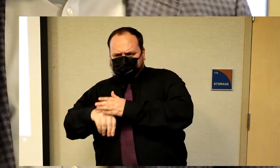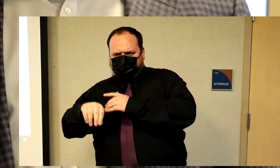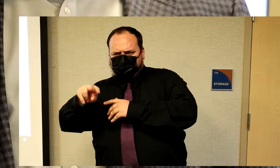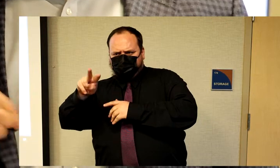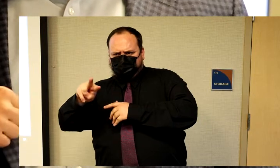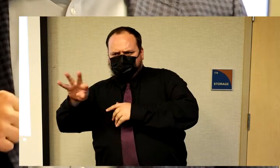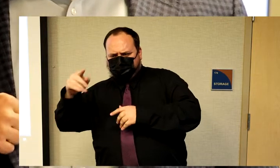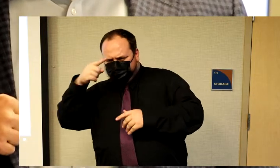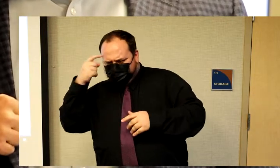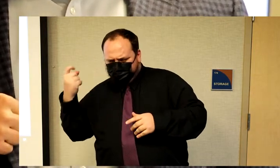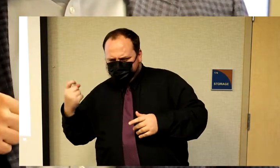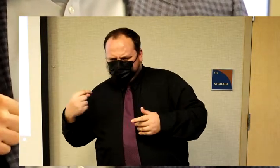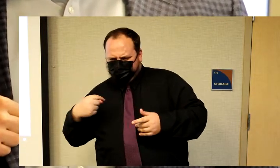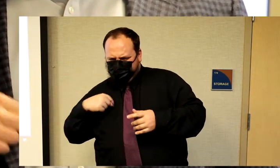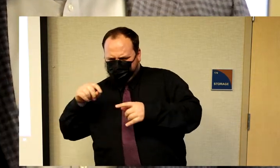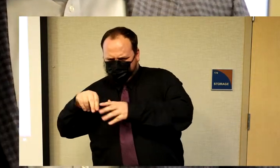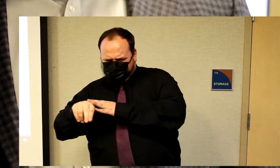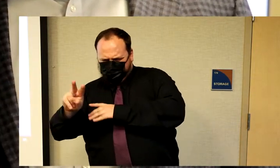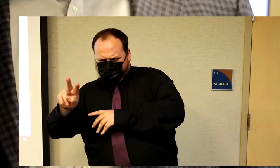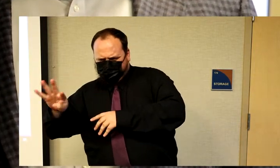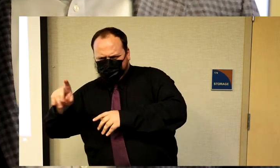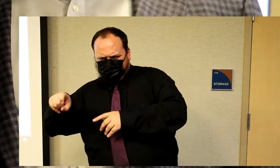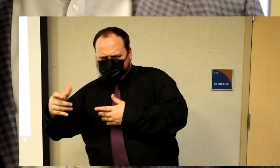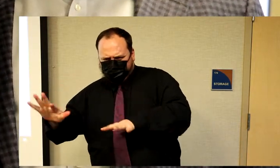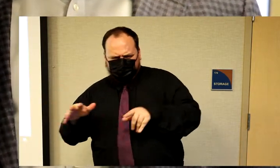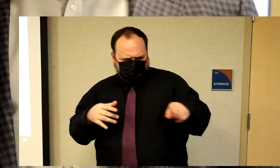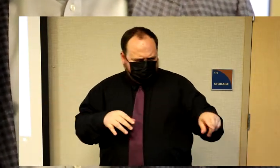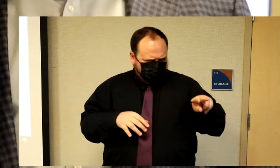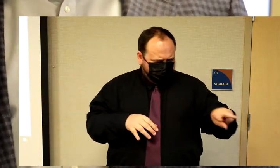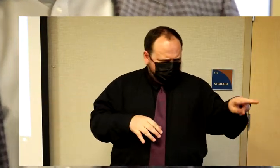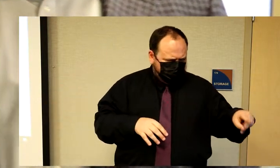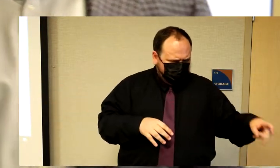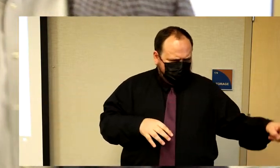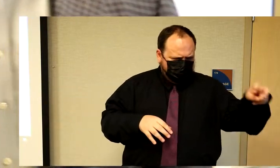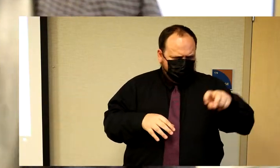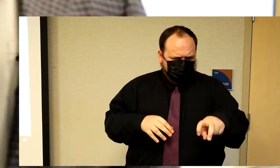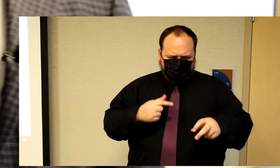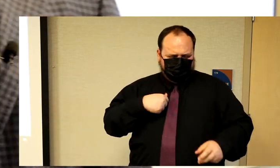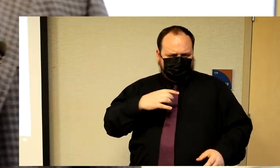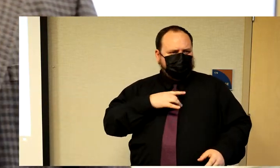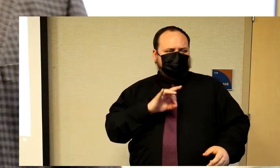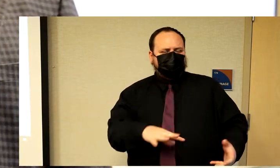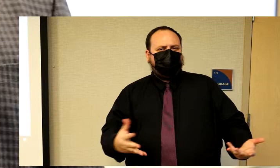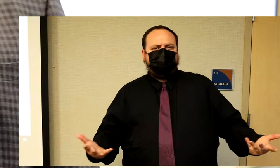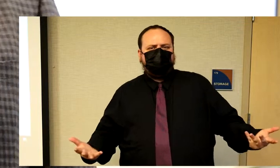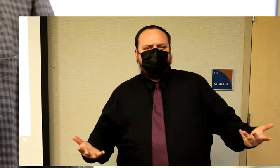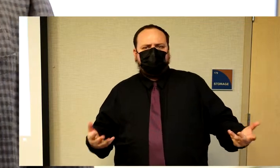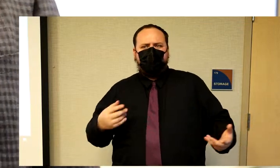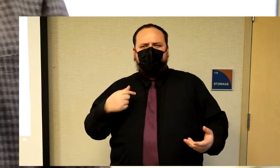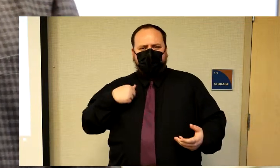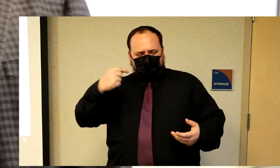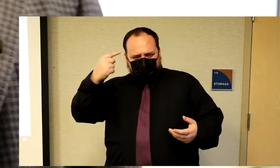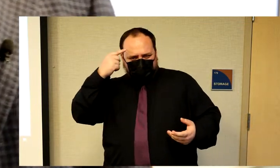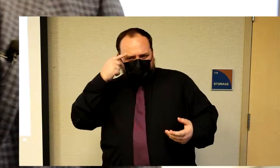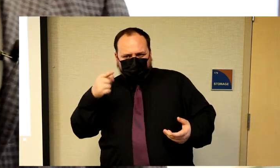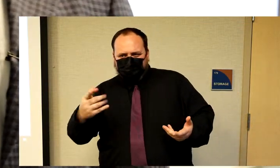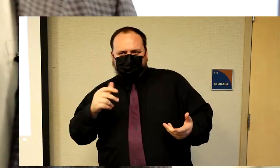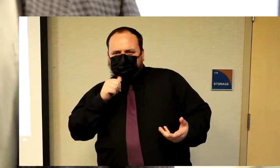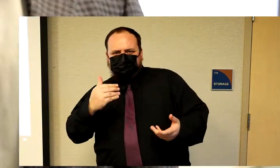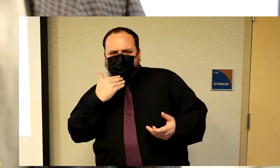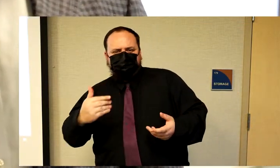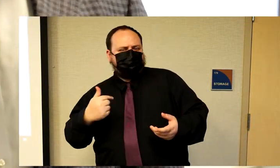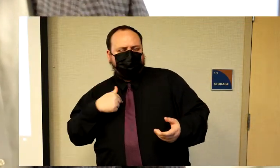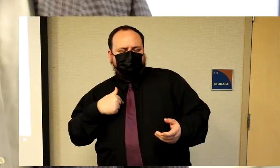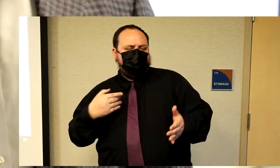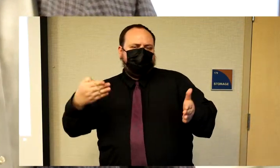to run in because you'll be sitting in it. And I don't like that. And so her option would be, well, Matt, I think you'd be a horrible hospital director, so I'm going to